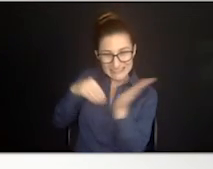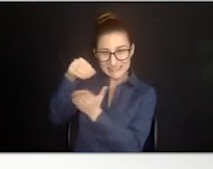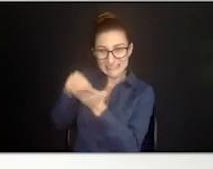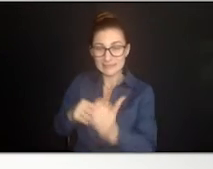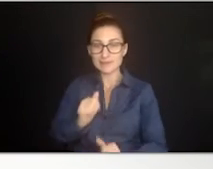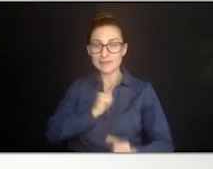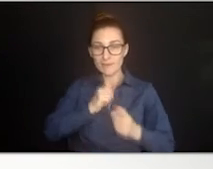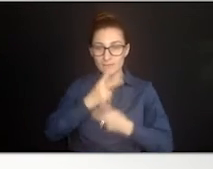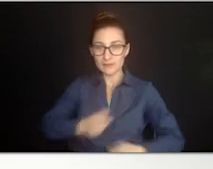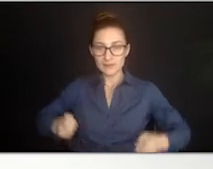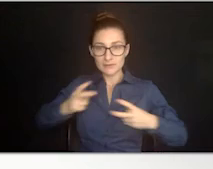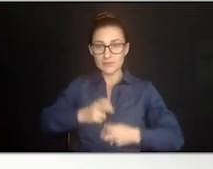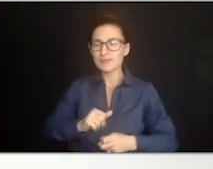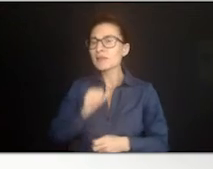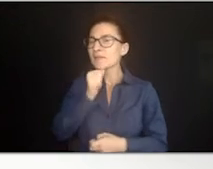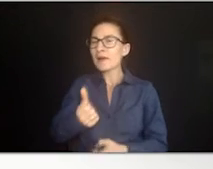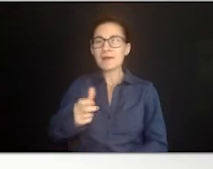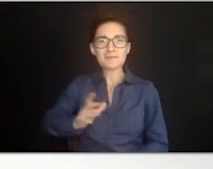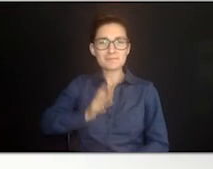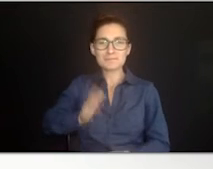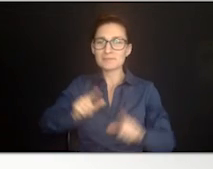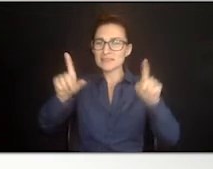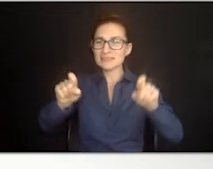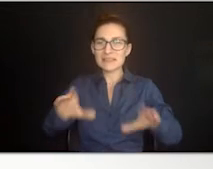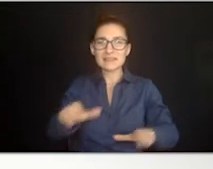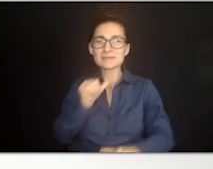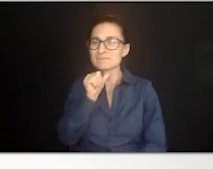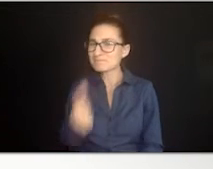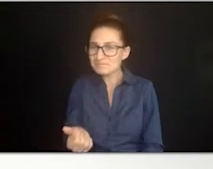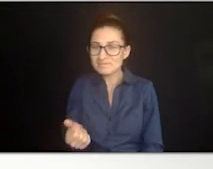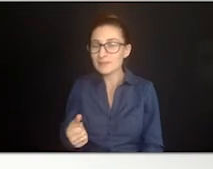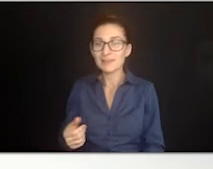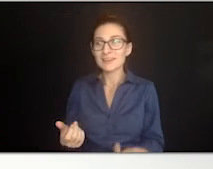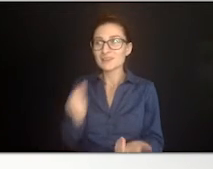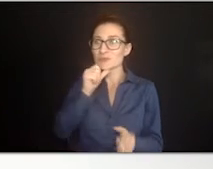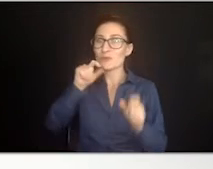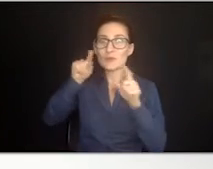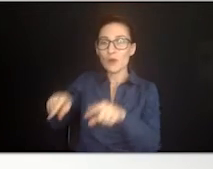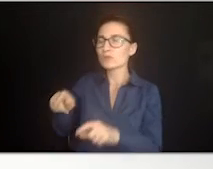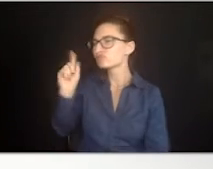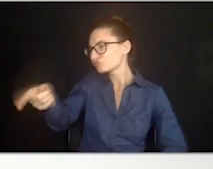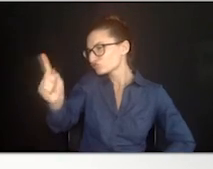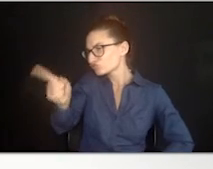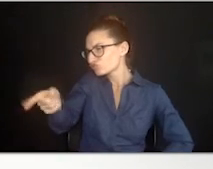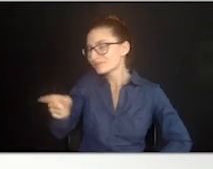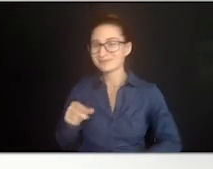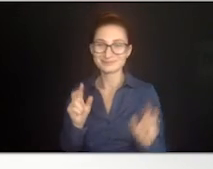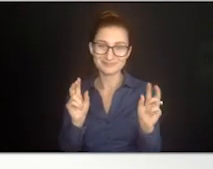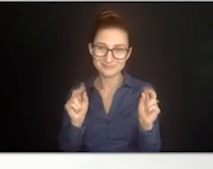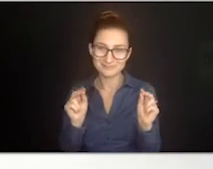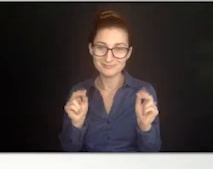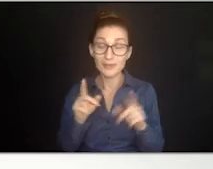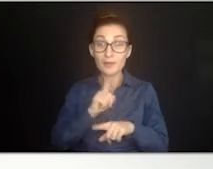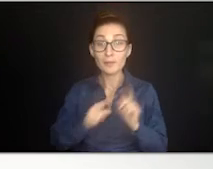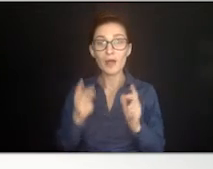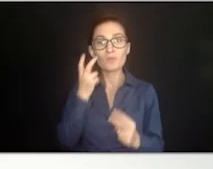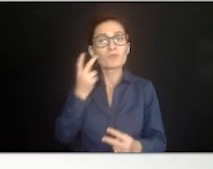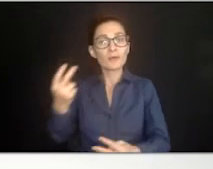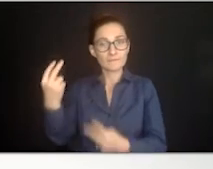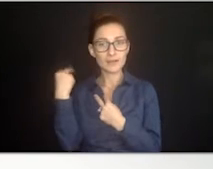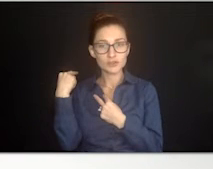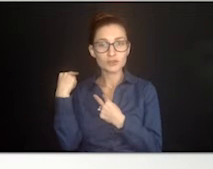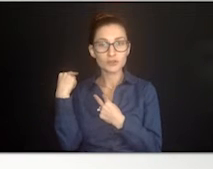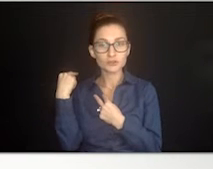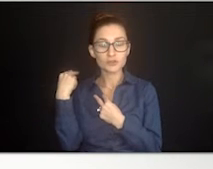a test. It's not something that, we go to districts and say, oh, you're not doing this. It is truly a reflective tool for a team to have a